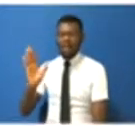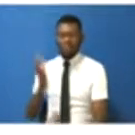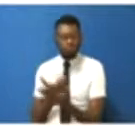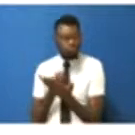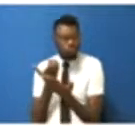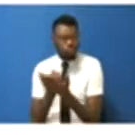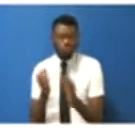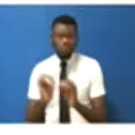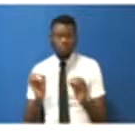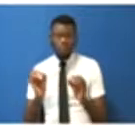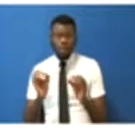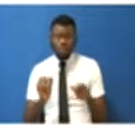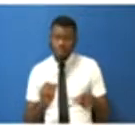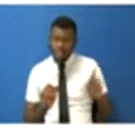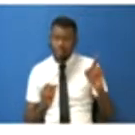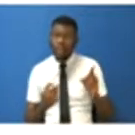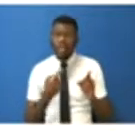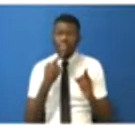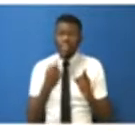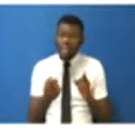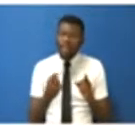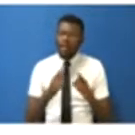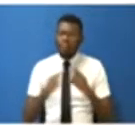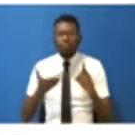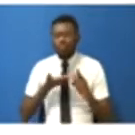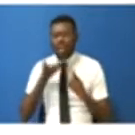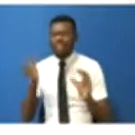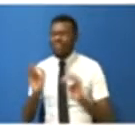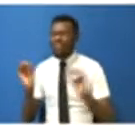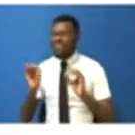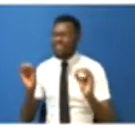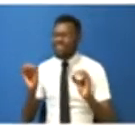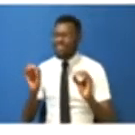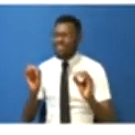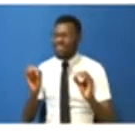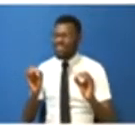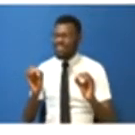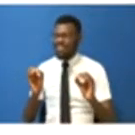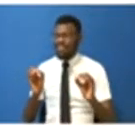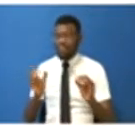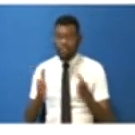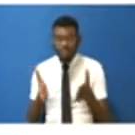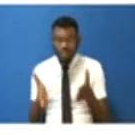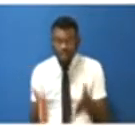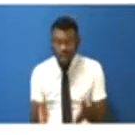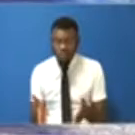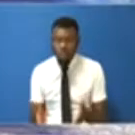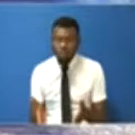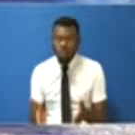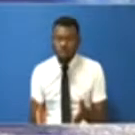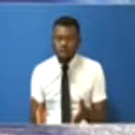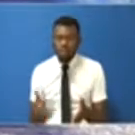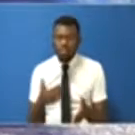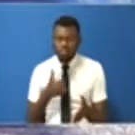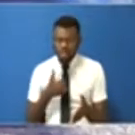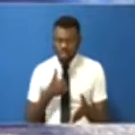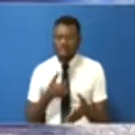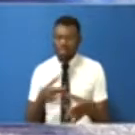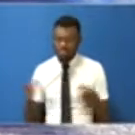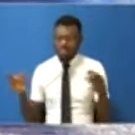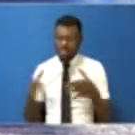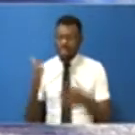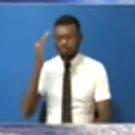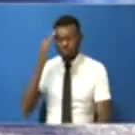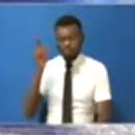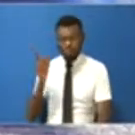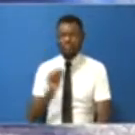but he said and you didn't quite respond directly to it at the moment at the moment i'm quite clear senator sakada thank